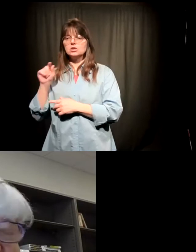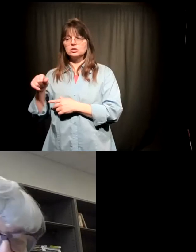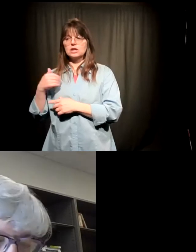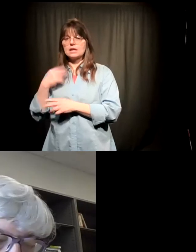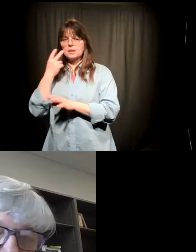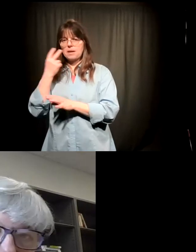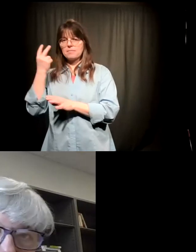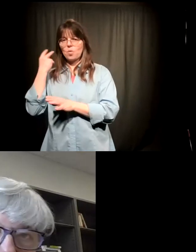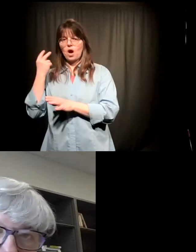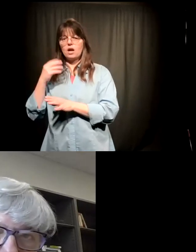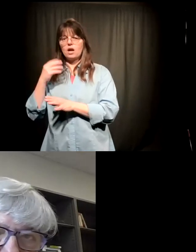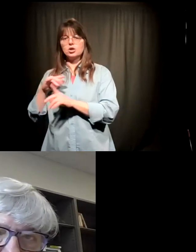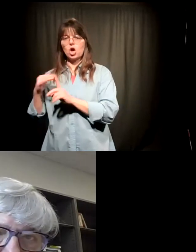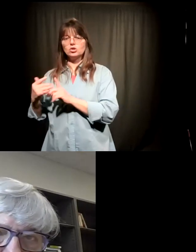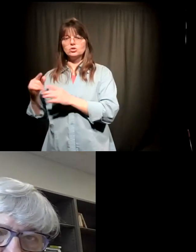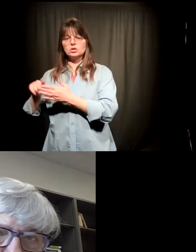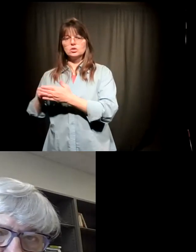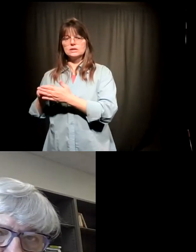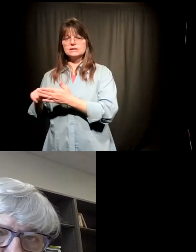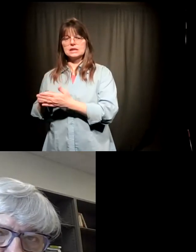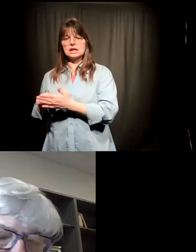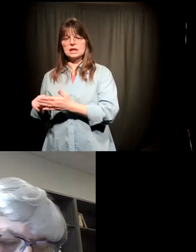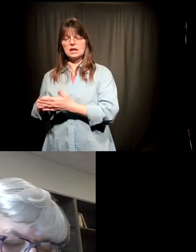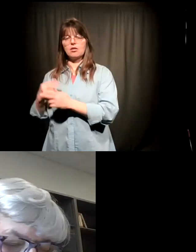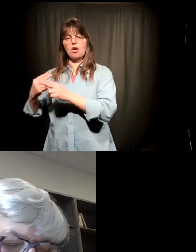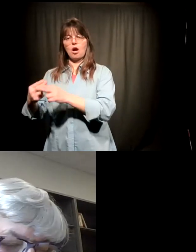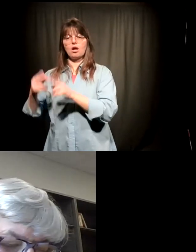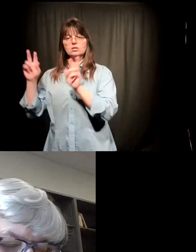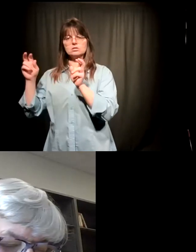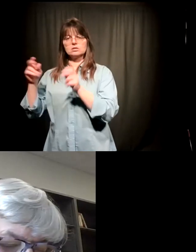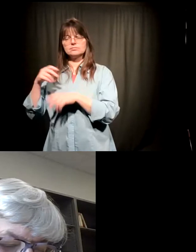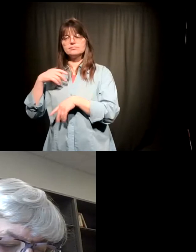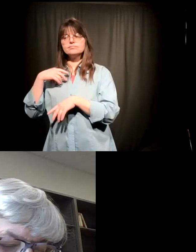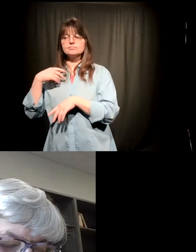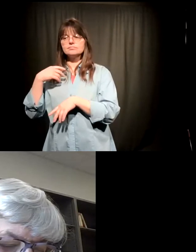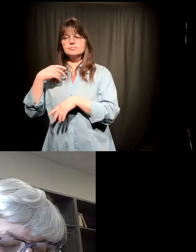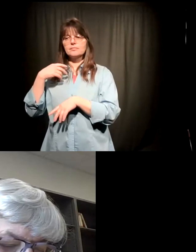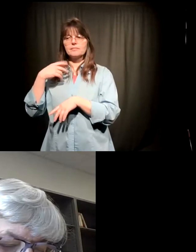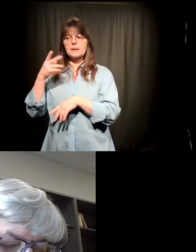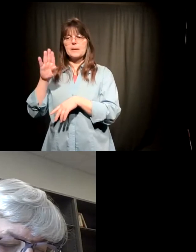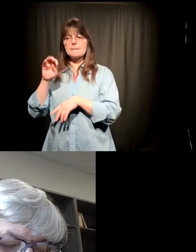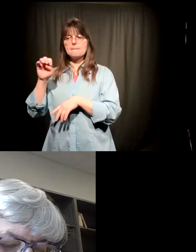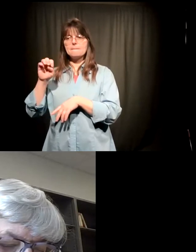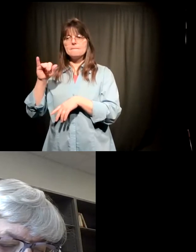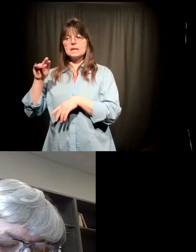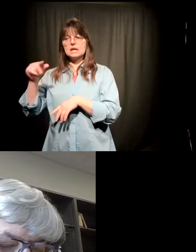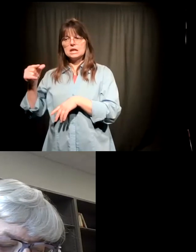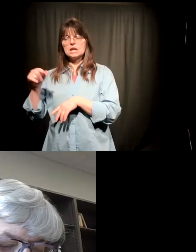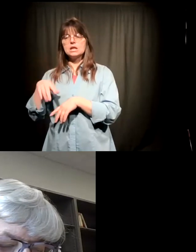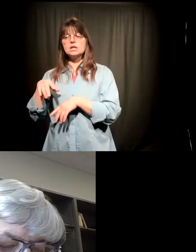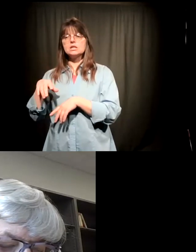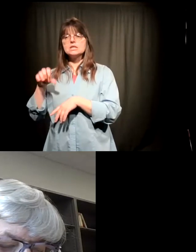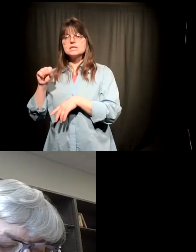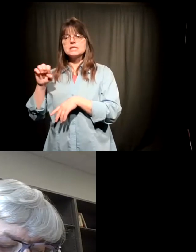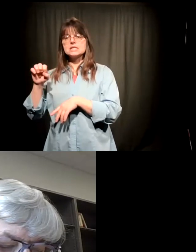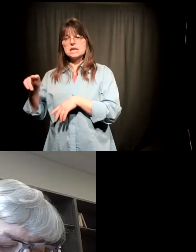Sarah Novich just came out with a novel called True Biz. I believe it's on the New York Times bestseller list about a deaf residential school.